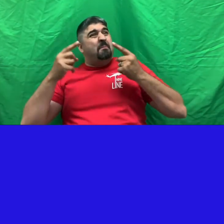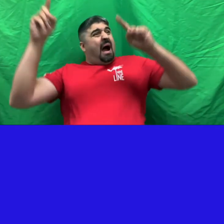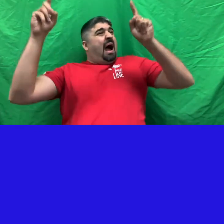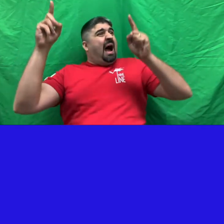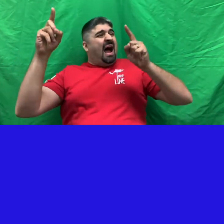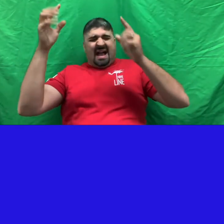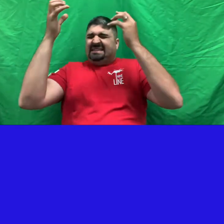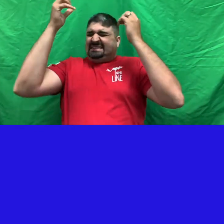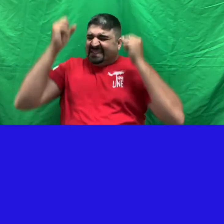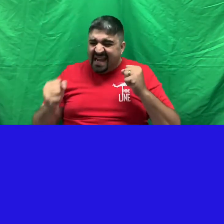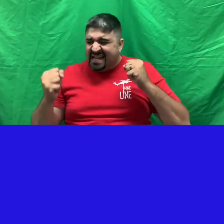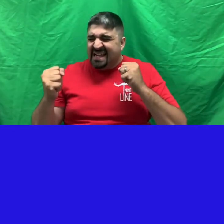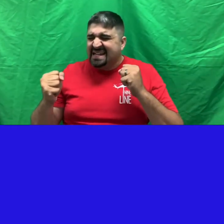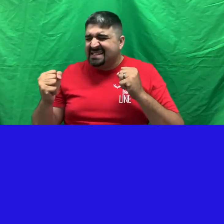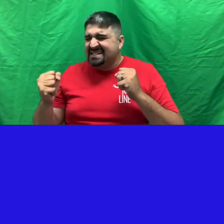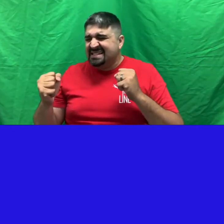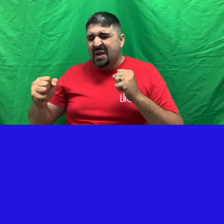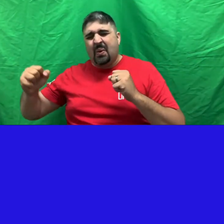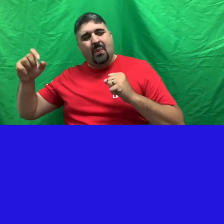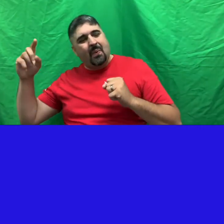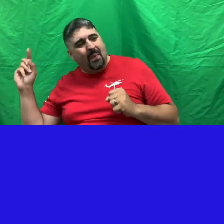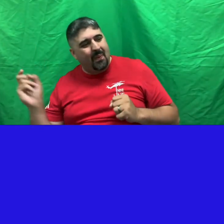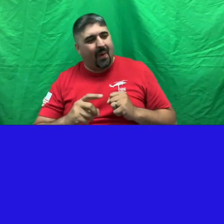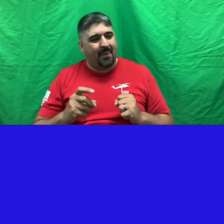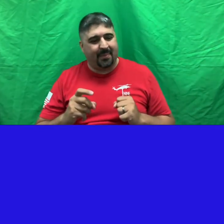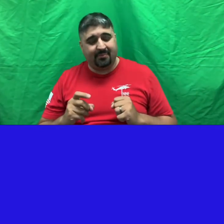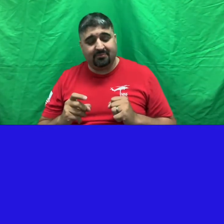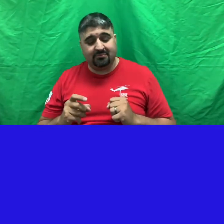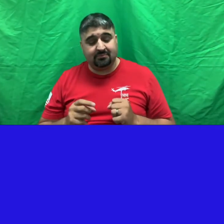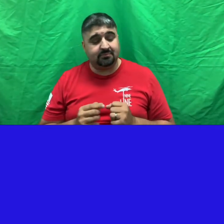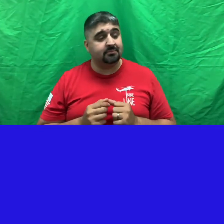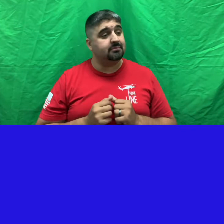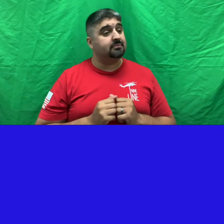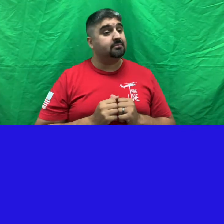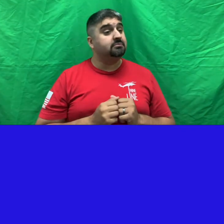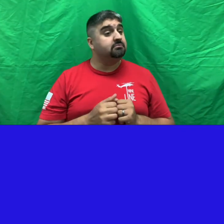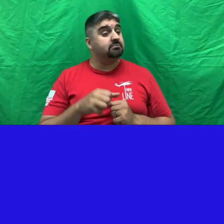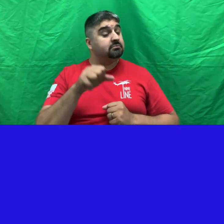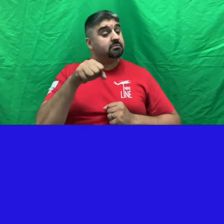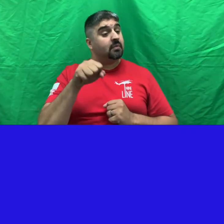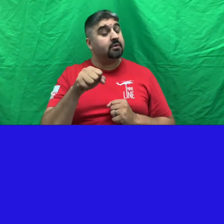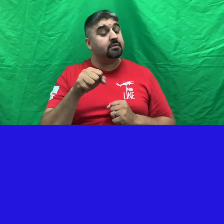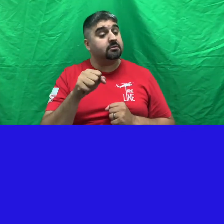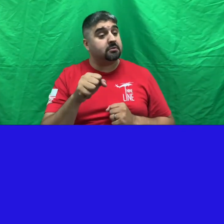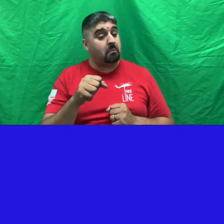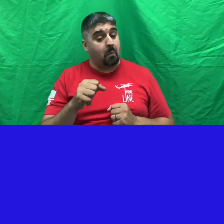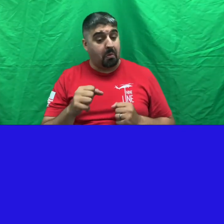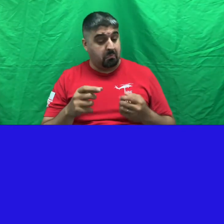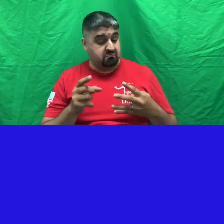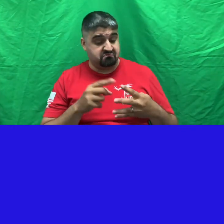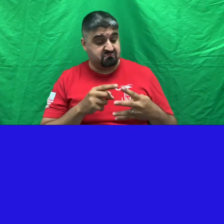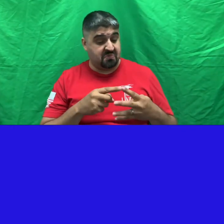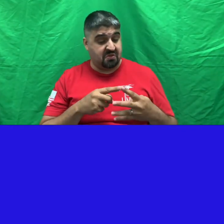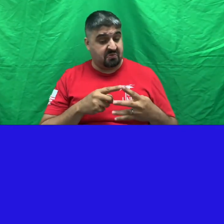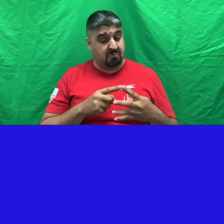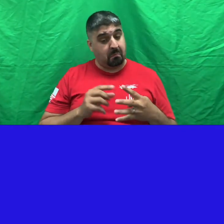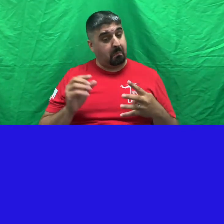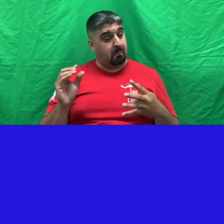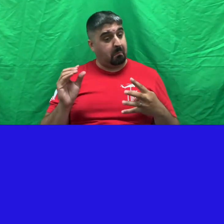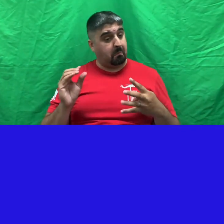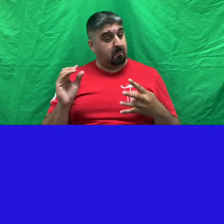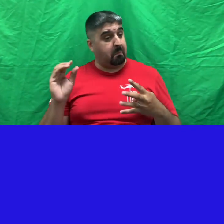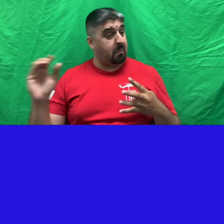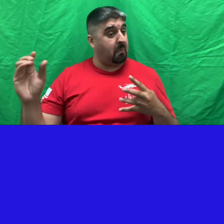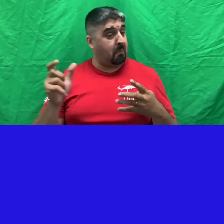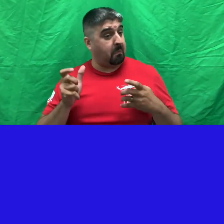"We did it!" cried Toad. "Yes," said Frog. "If a running try did